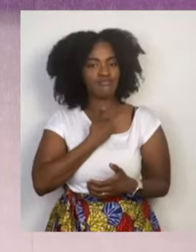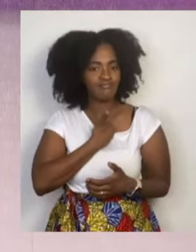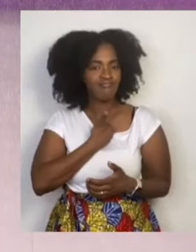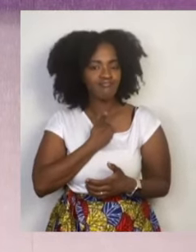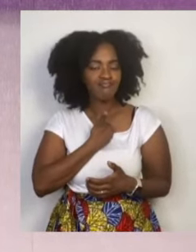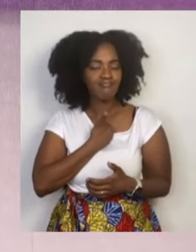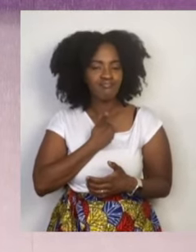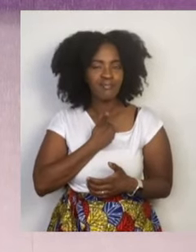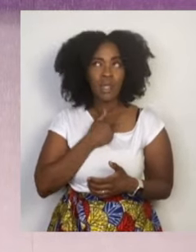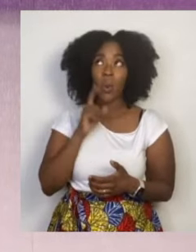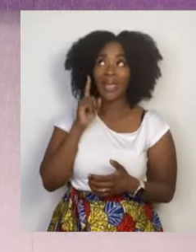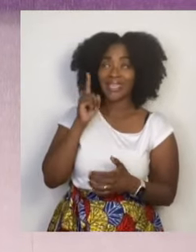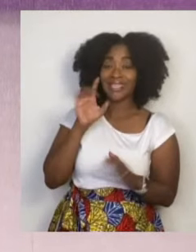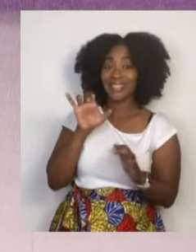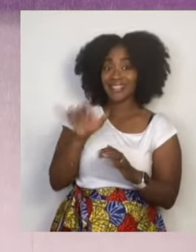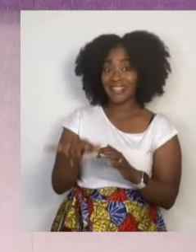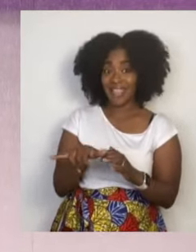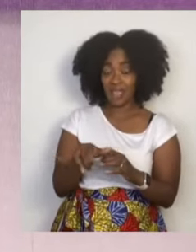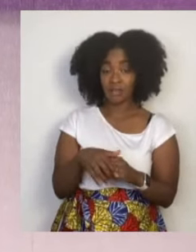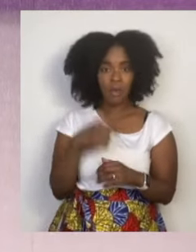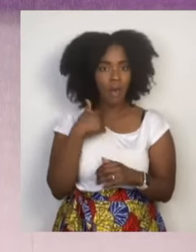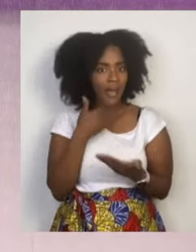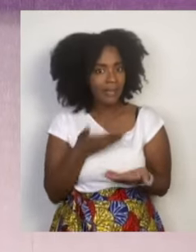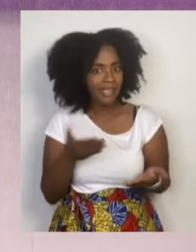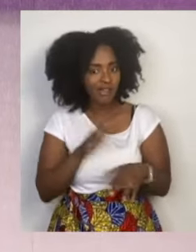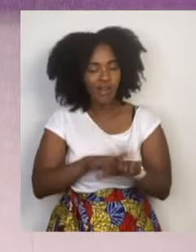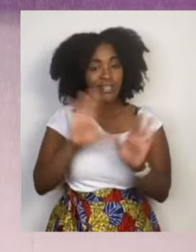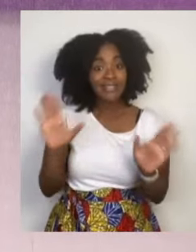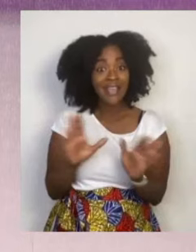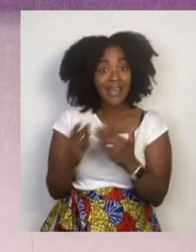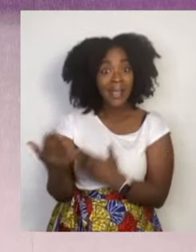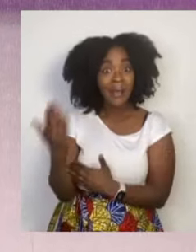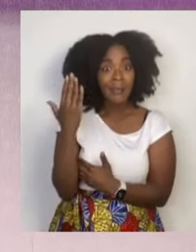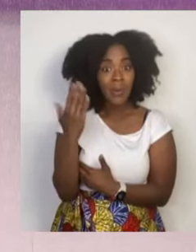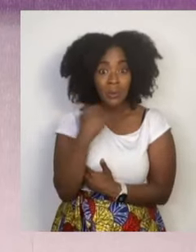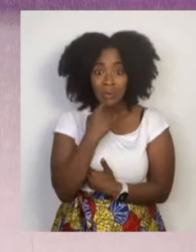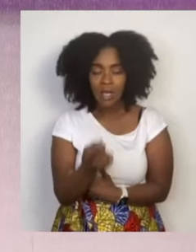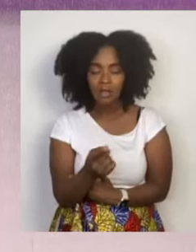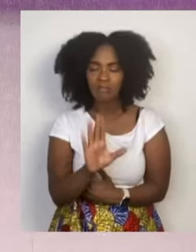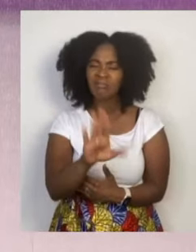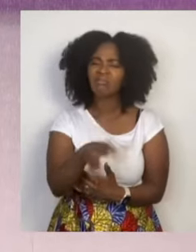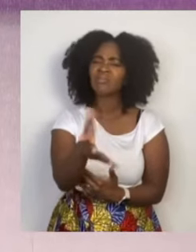I came on a Sunday morning to tell you, stop acting like you don't want it.